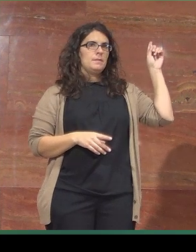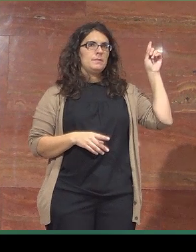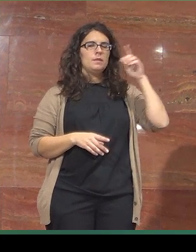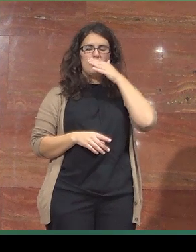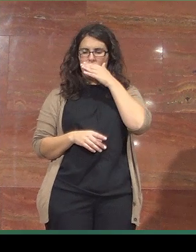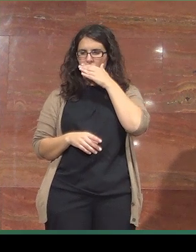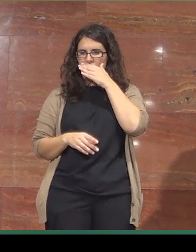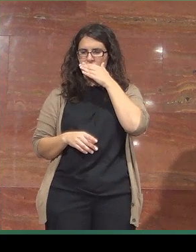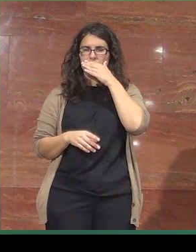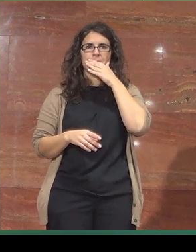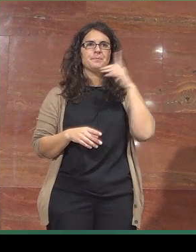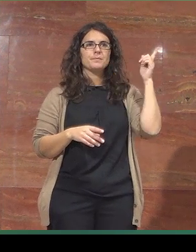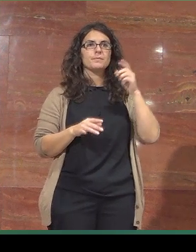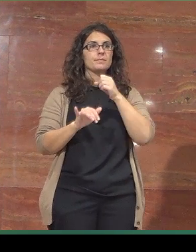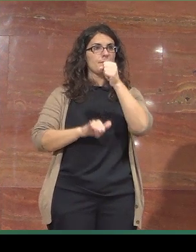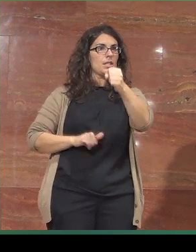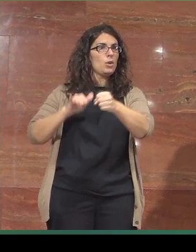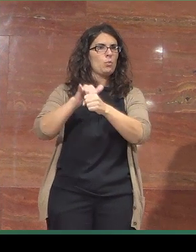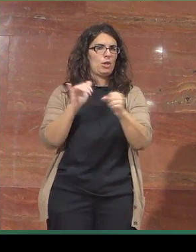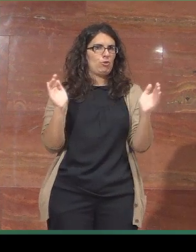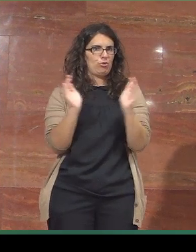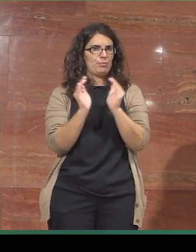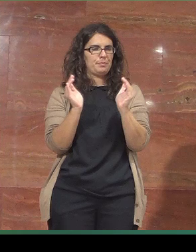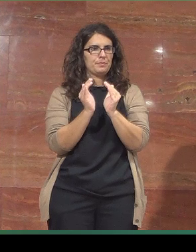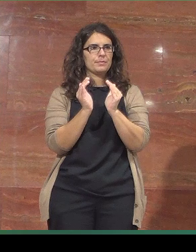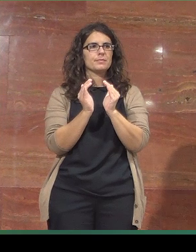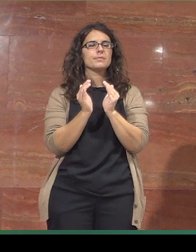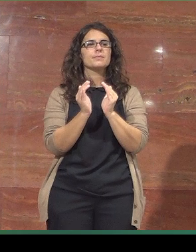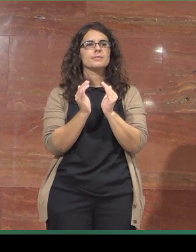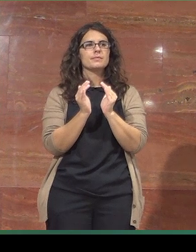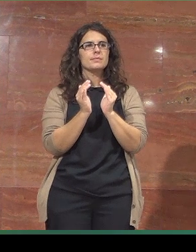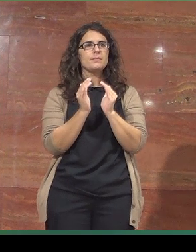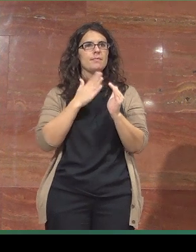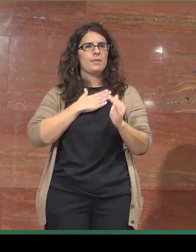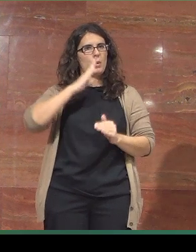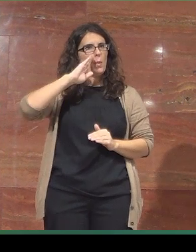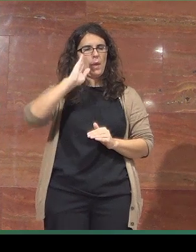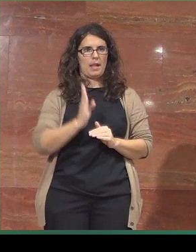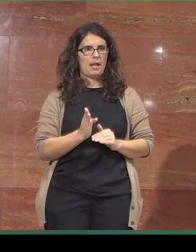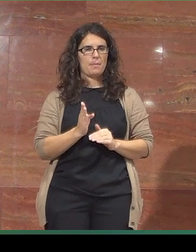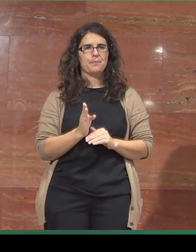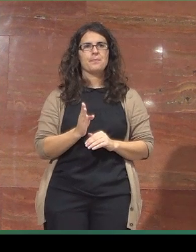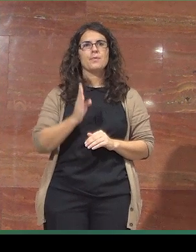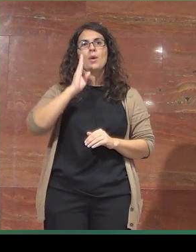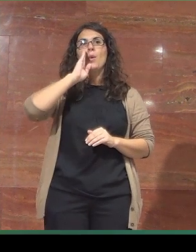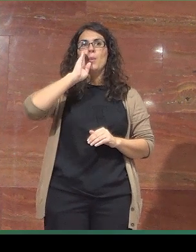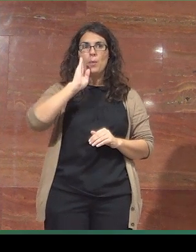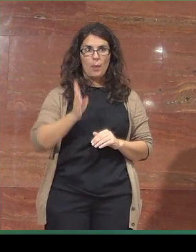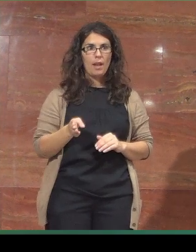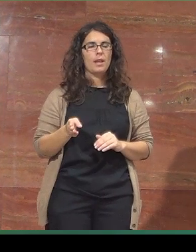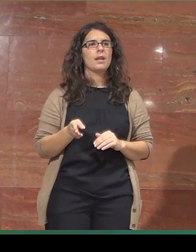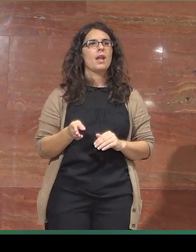imagine what the person who thought that was a good way to display information was thinking? This is the only screen that tells